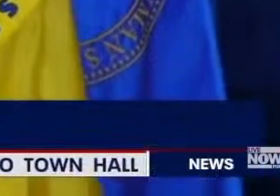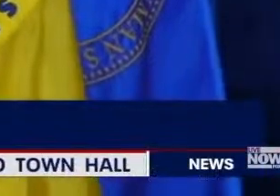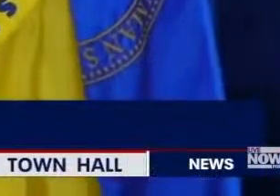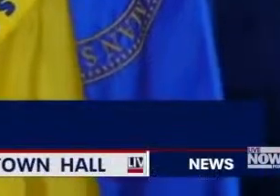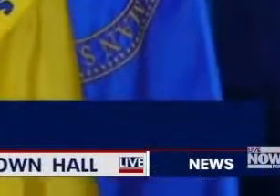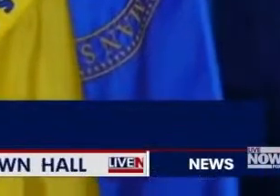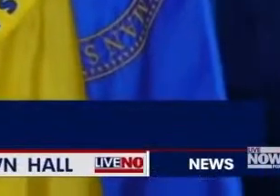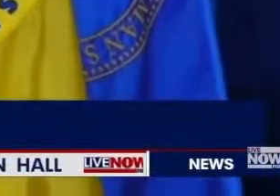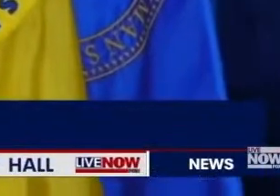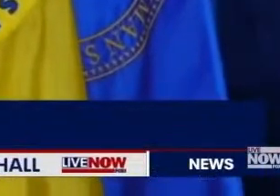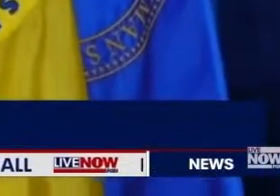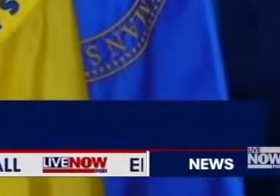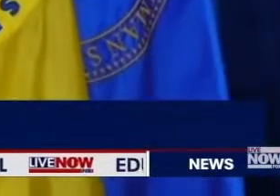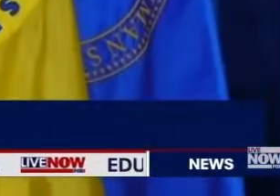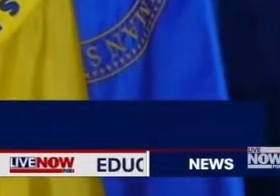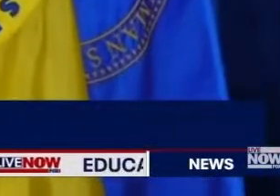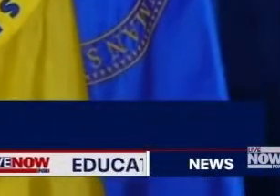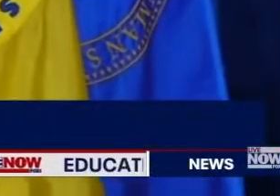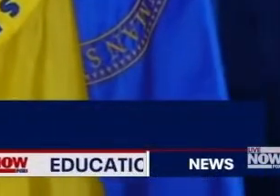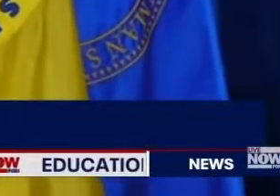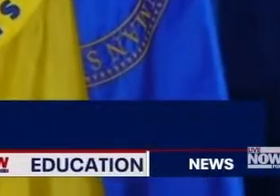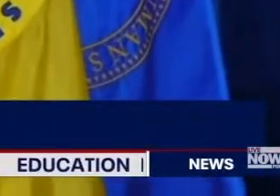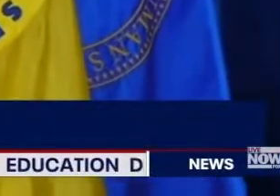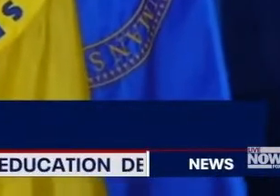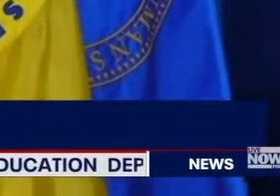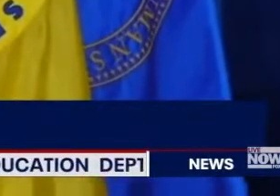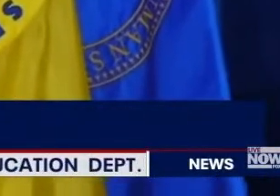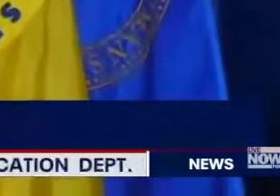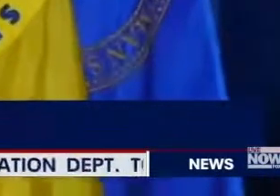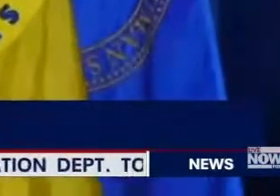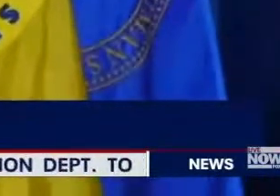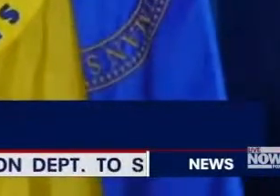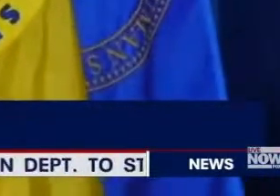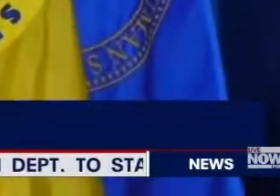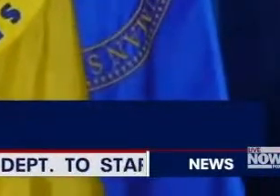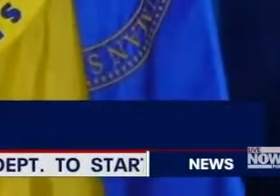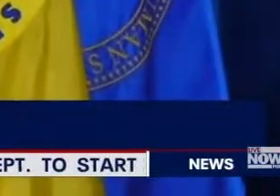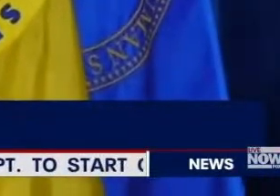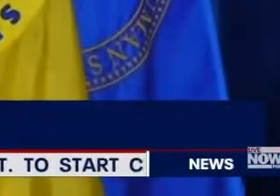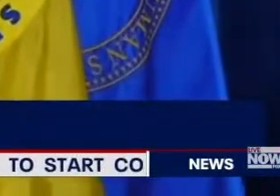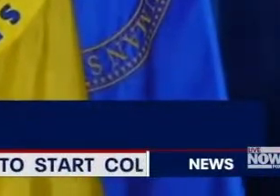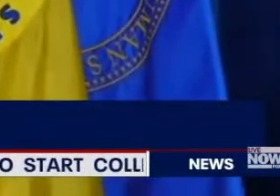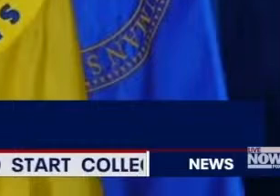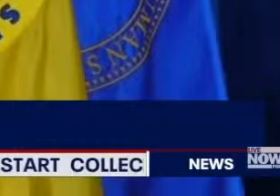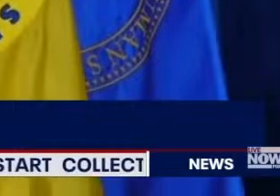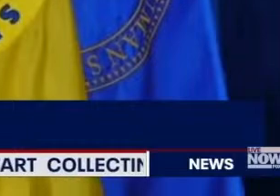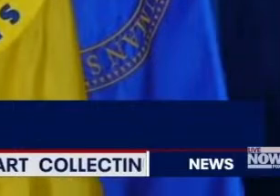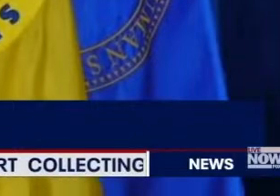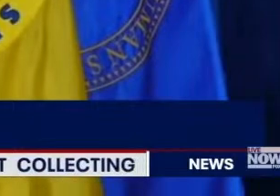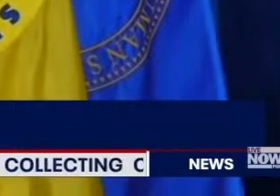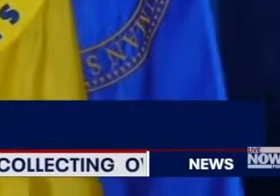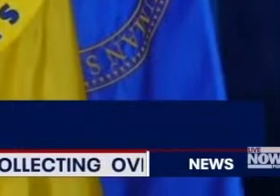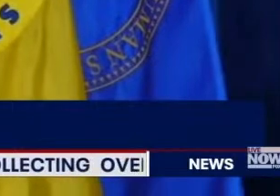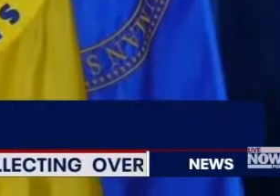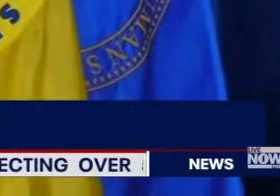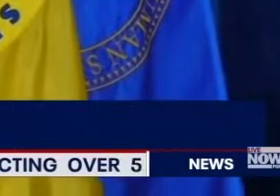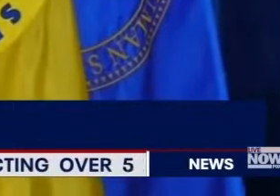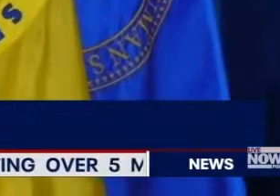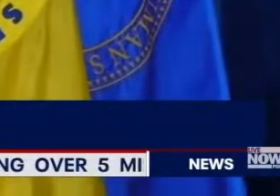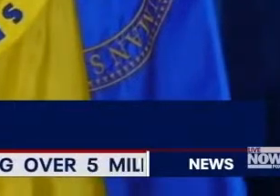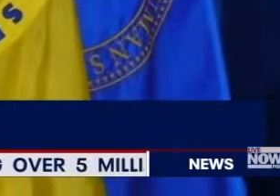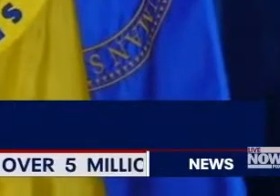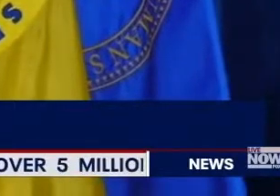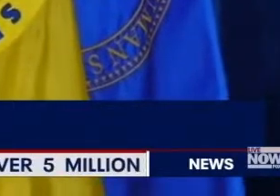honor and privilege to introduce to you the Commissioner of FDA, Dr. Marty Makary, a renowned surgeon, scientist,